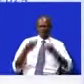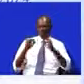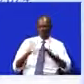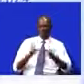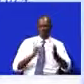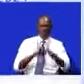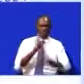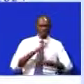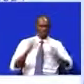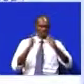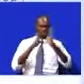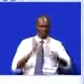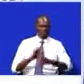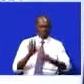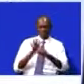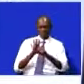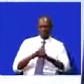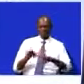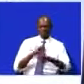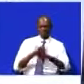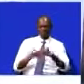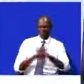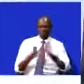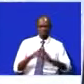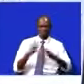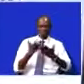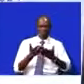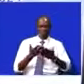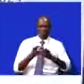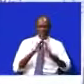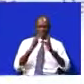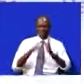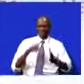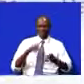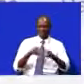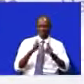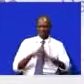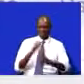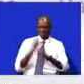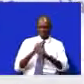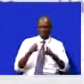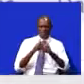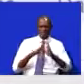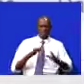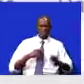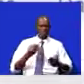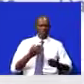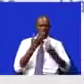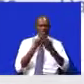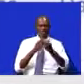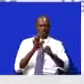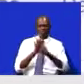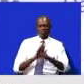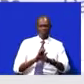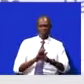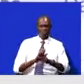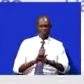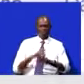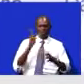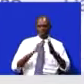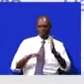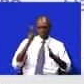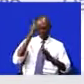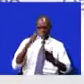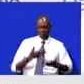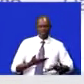Nyasaye mondo gwedhe kamaramara mantiere gi tich motimo. An agone erokamano nikech otimona gima jonyuolna nok